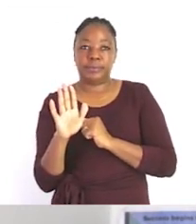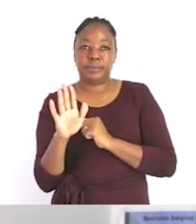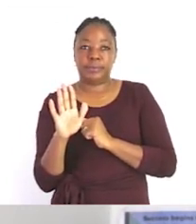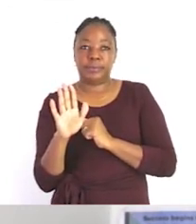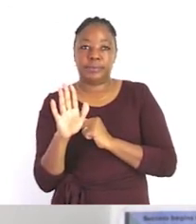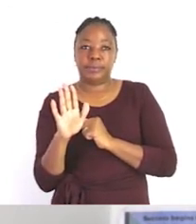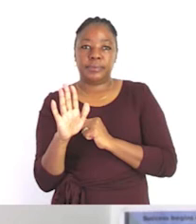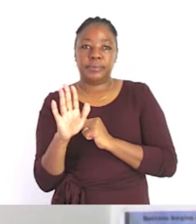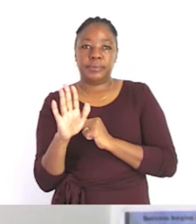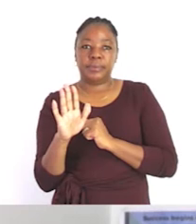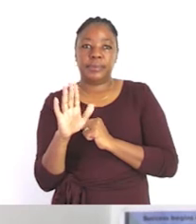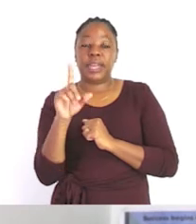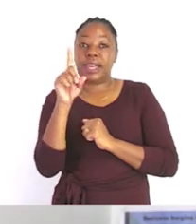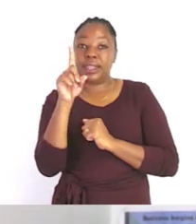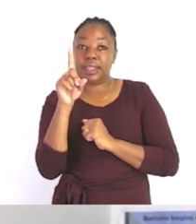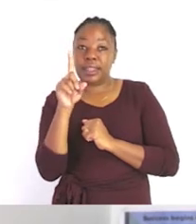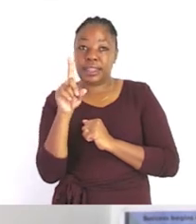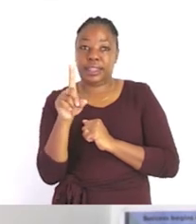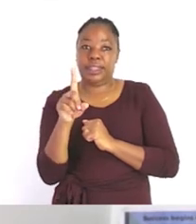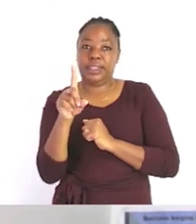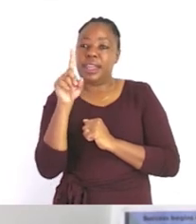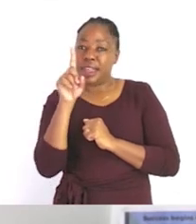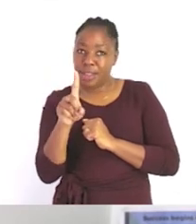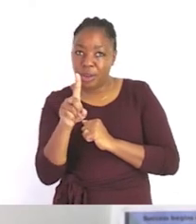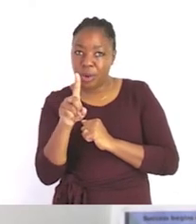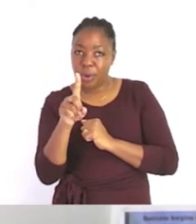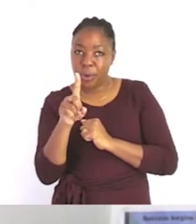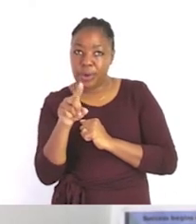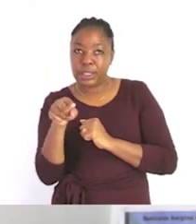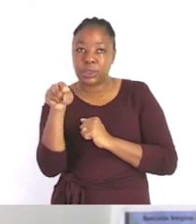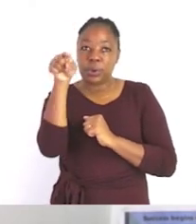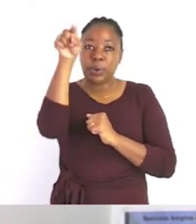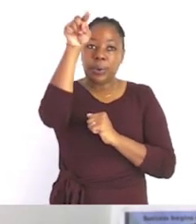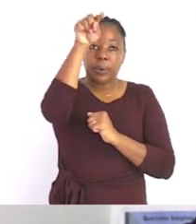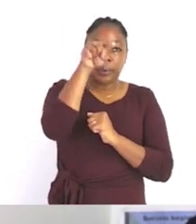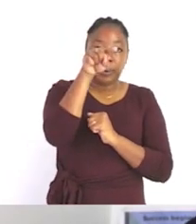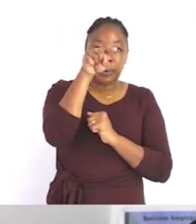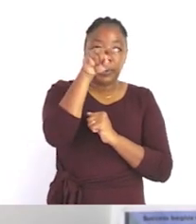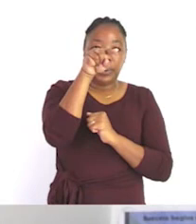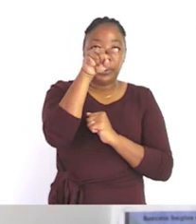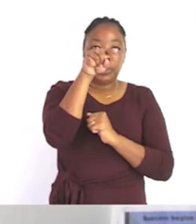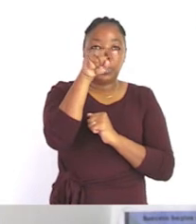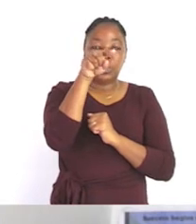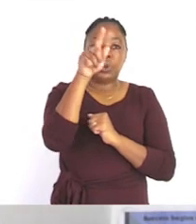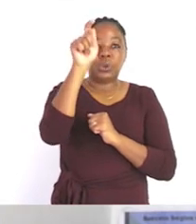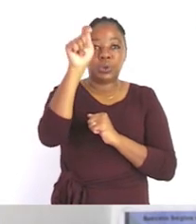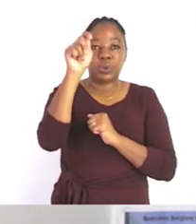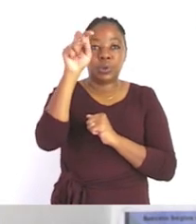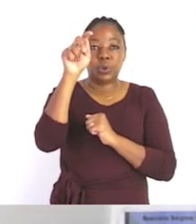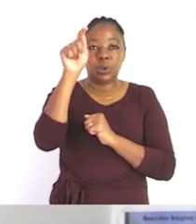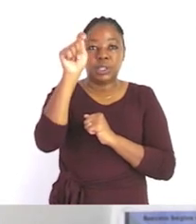And we carry on our number 1 to the next digit right